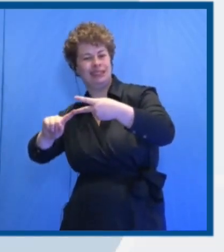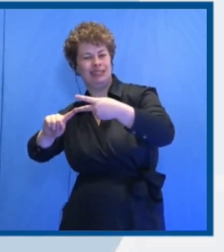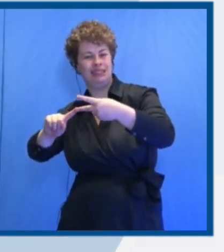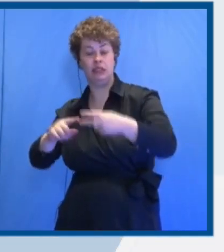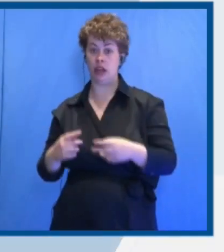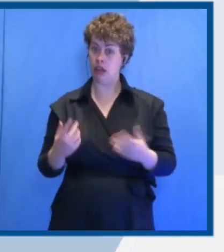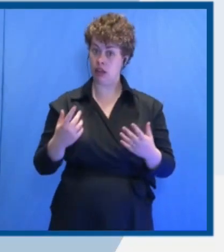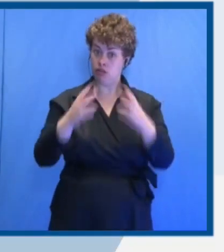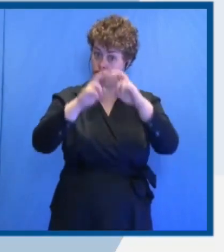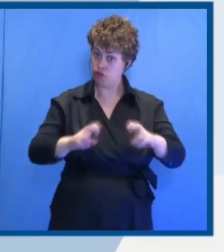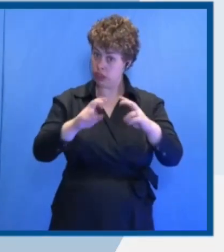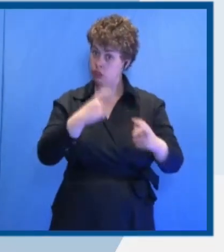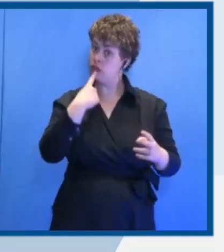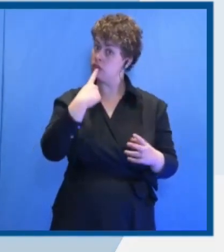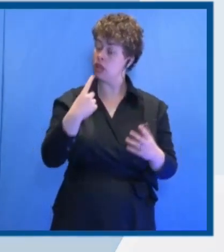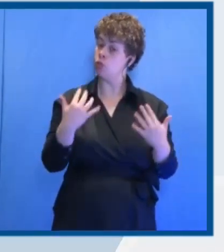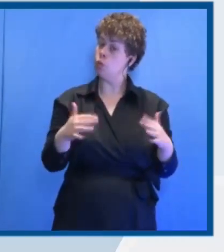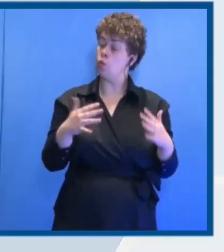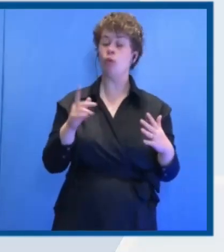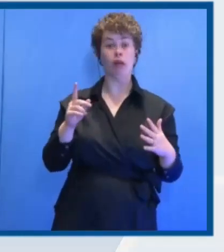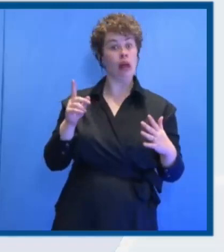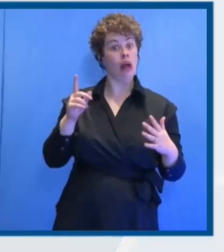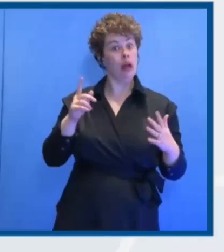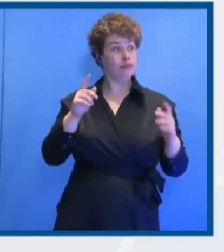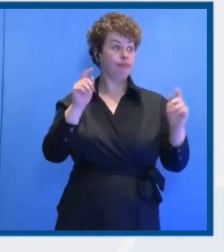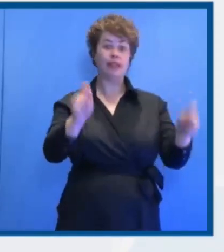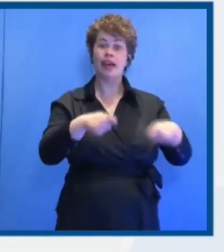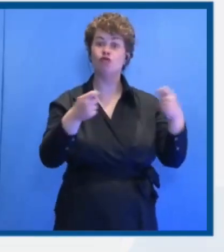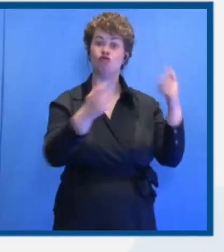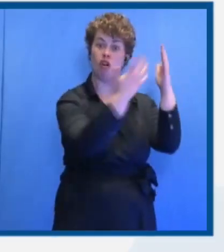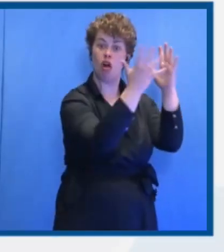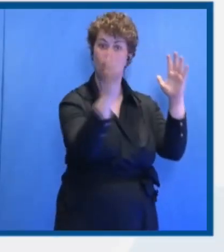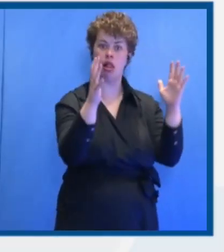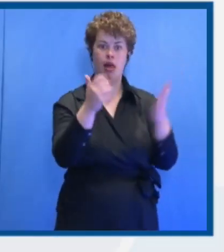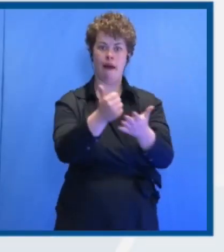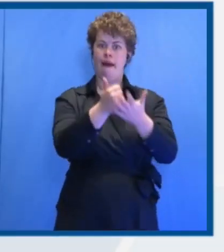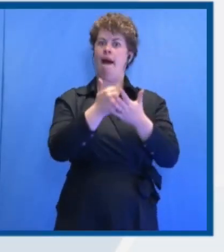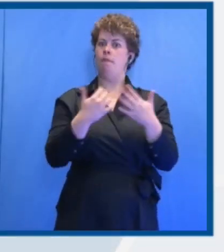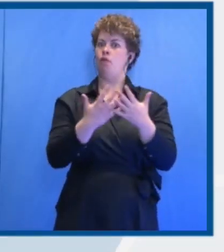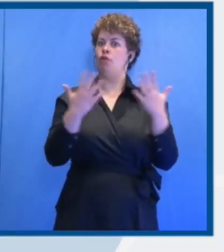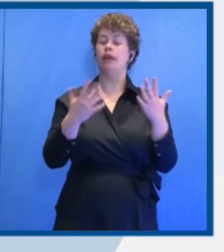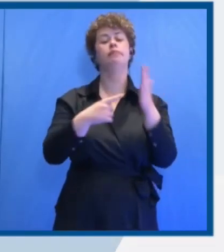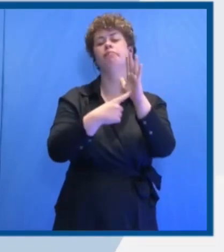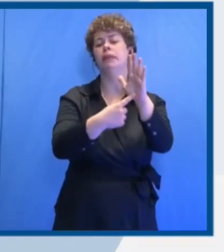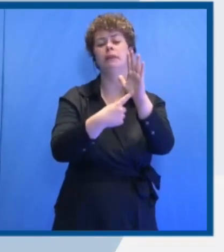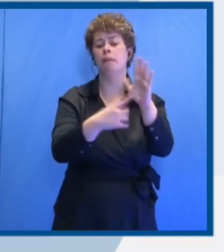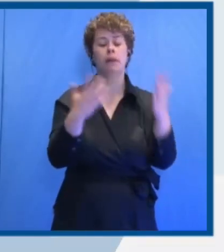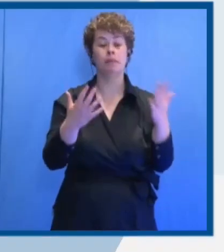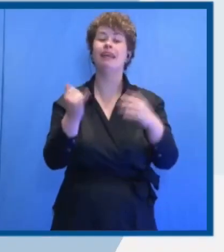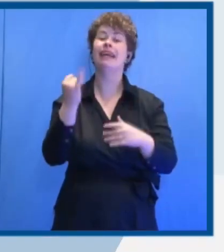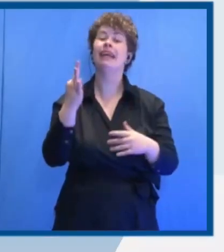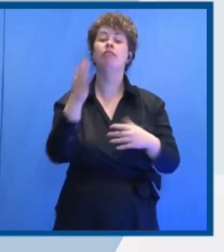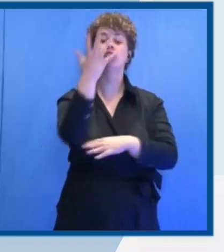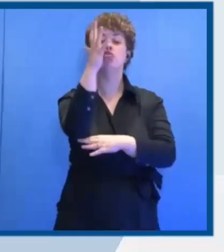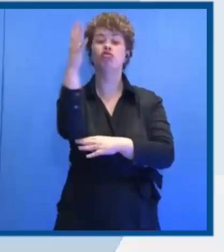restoration programs are effective in mitigation of marine disasters. For example, a 500-meter wide mangrove belt